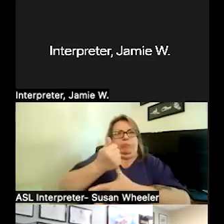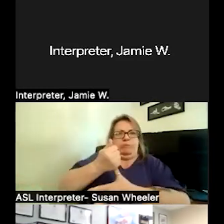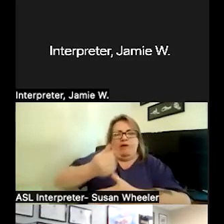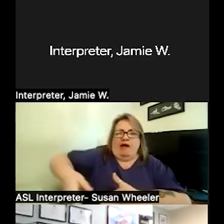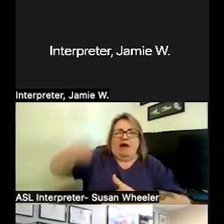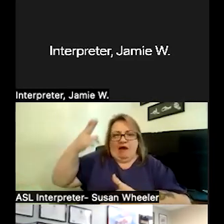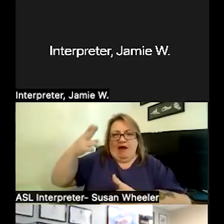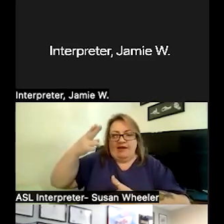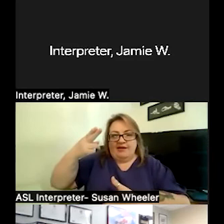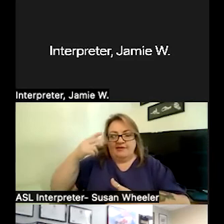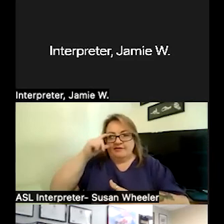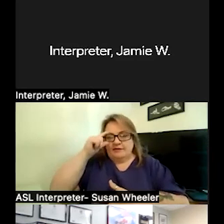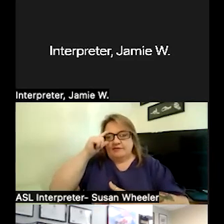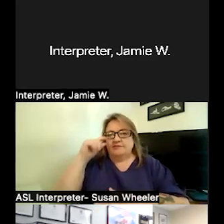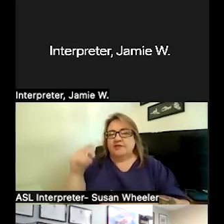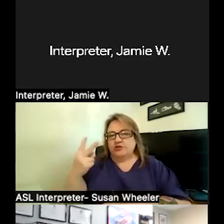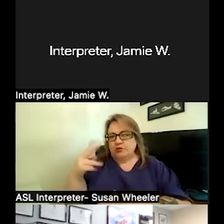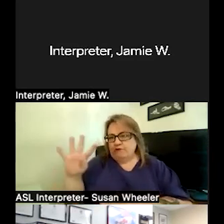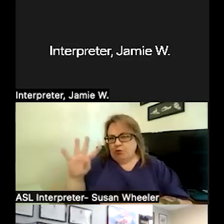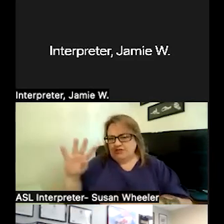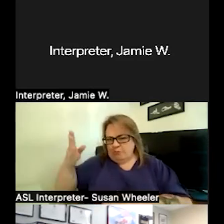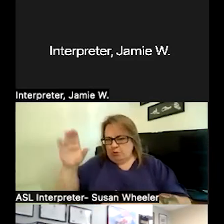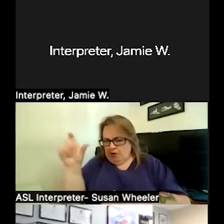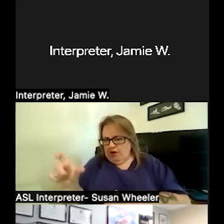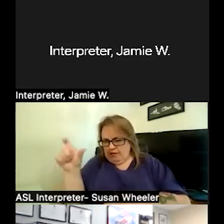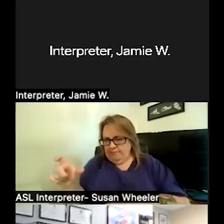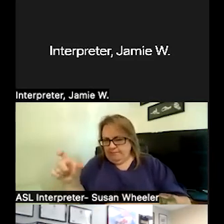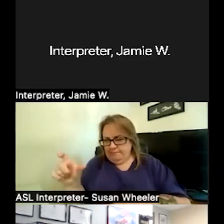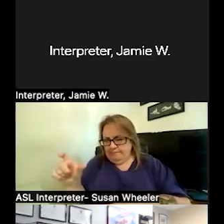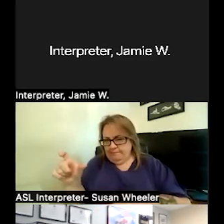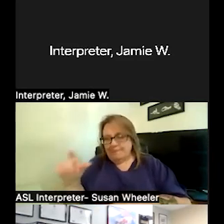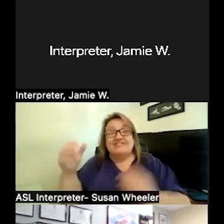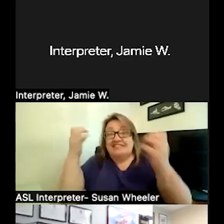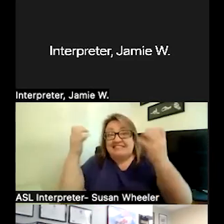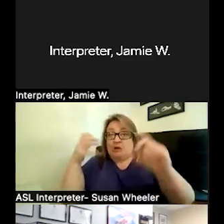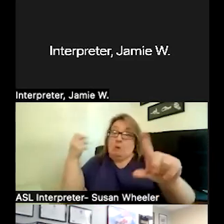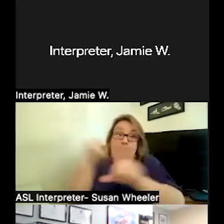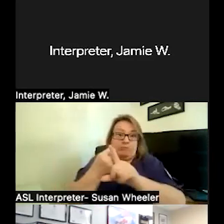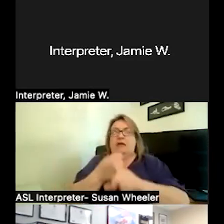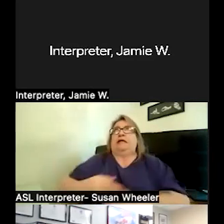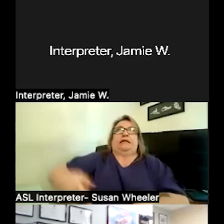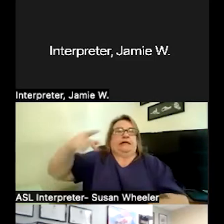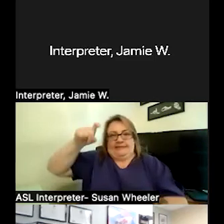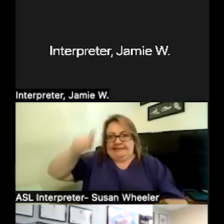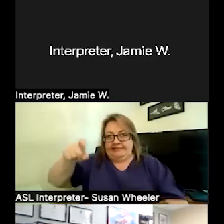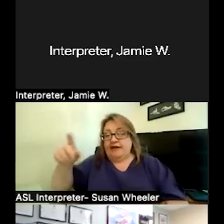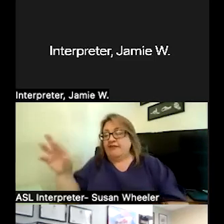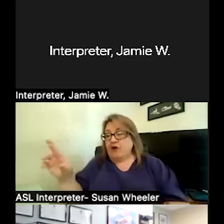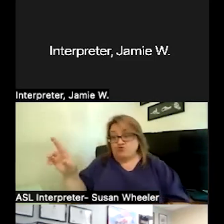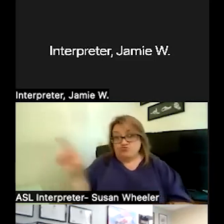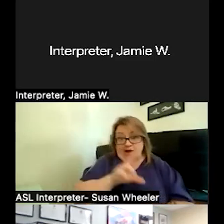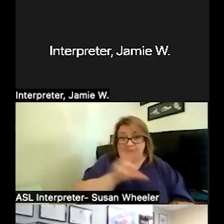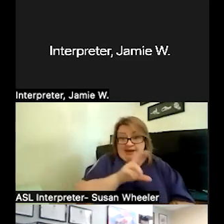the 2 4s in the blue column. On the far right-hand side of the risk assessment is a relative risk